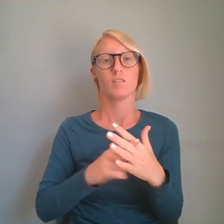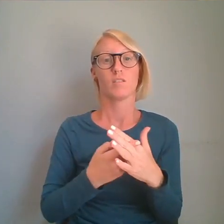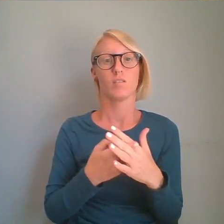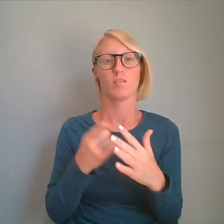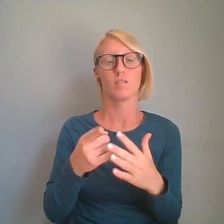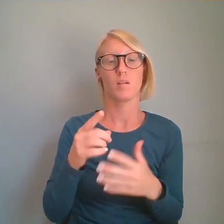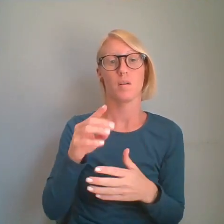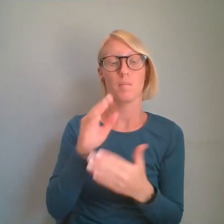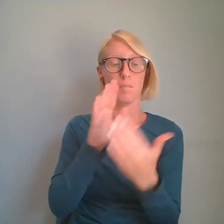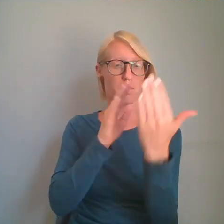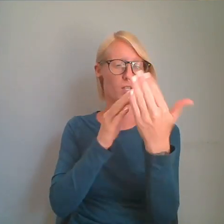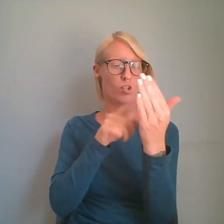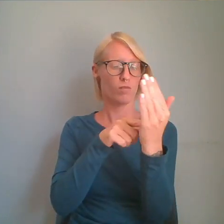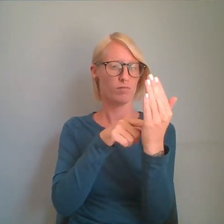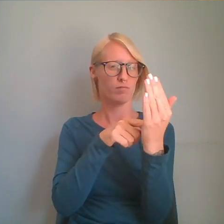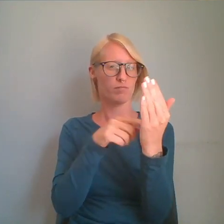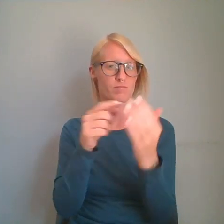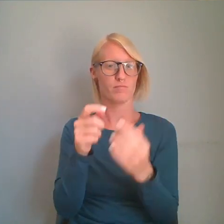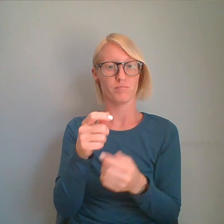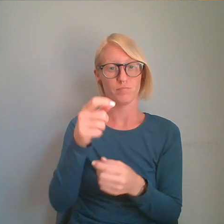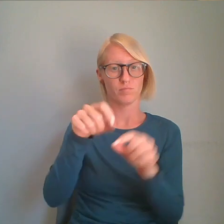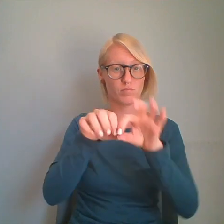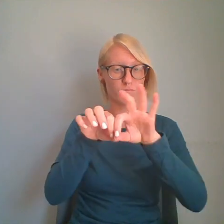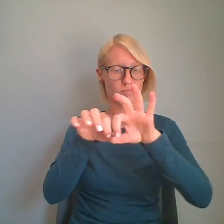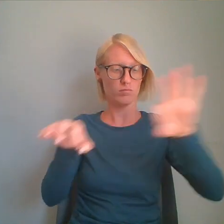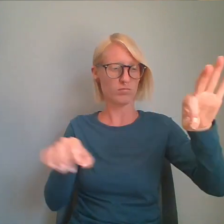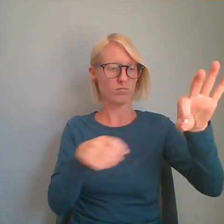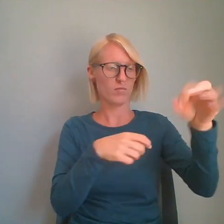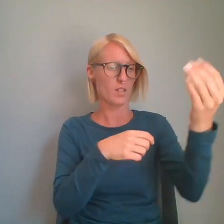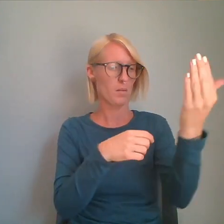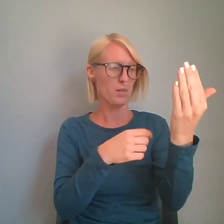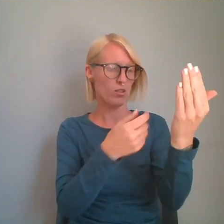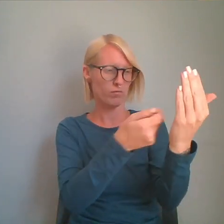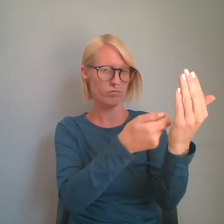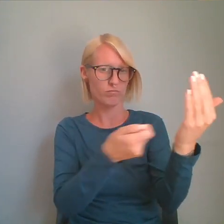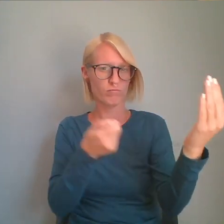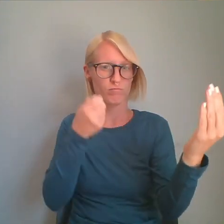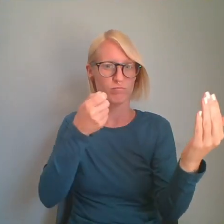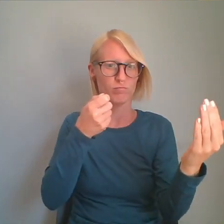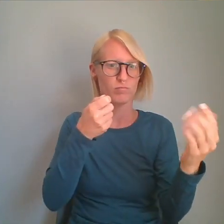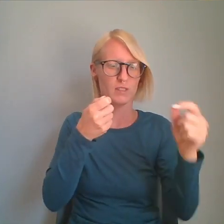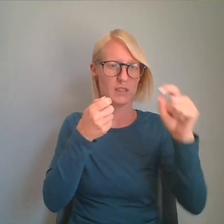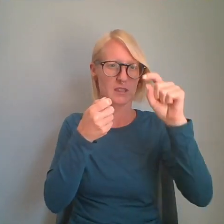here. I'm going to take this tool, which is to help check